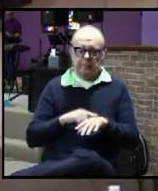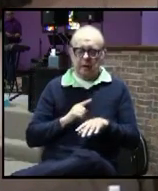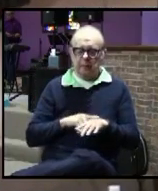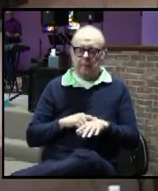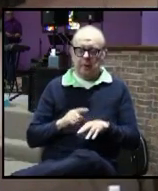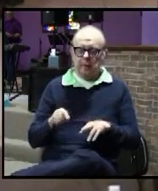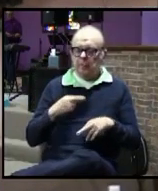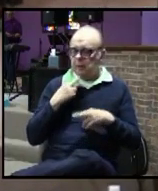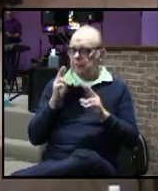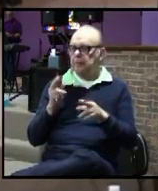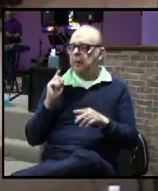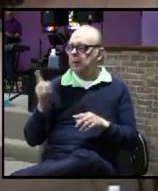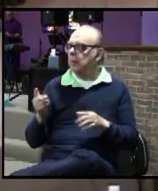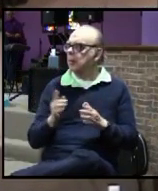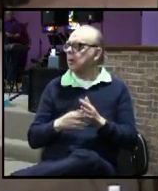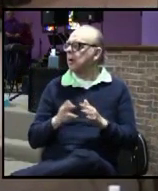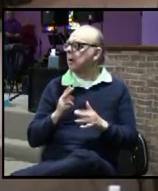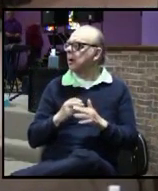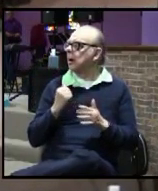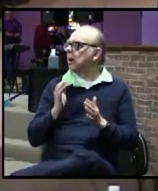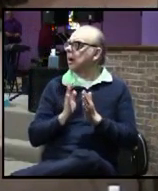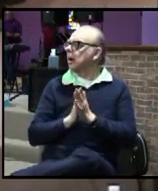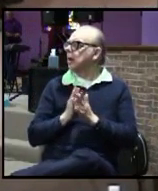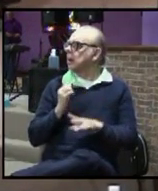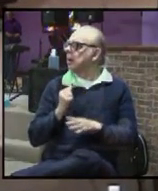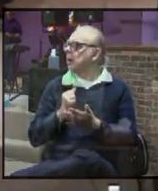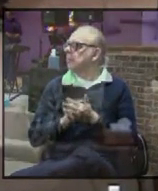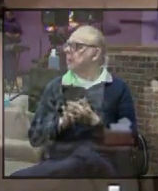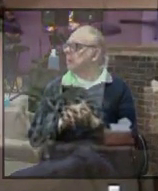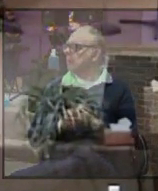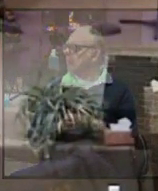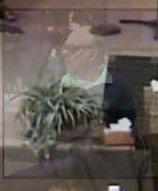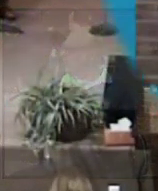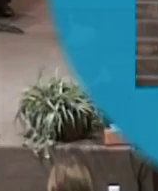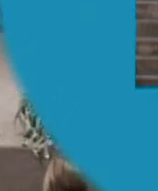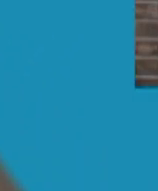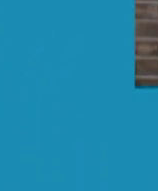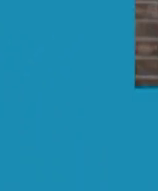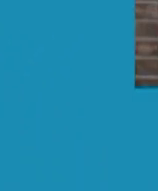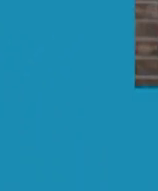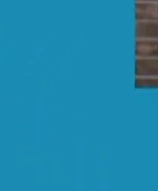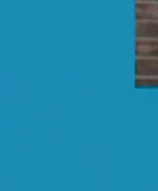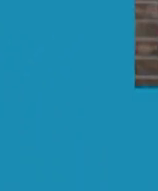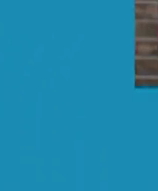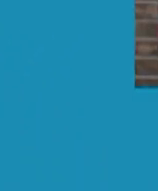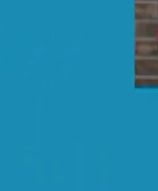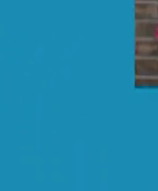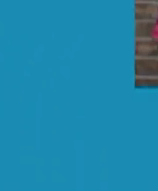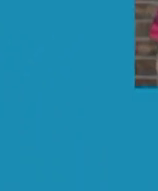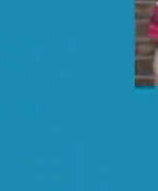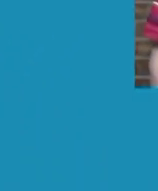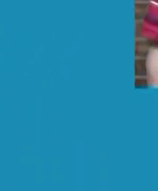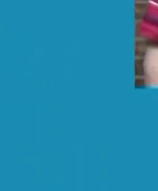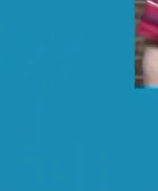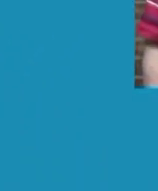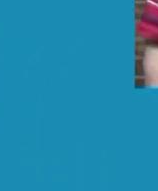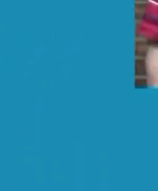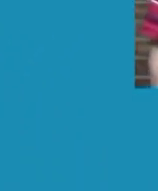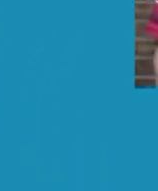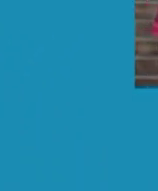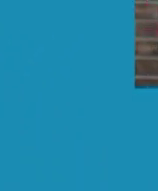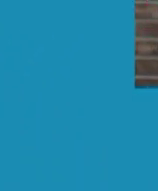yourself in this time as we respond to you. It's in Jesus' name we pray. Amen. Hello, this is Pastor Chuck Cotton from Calvary Baptist